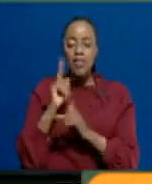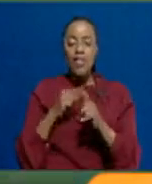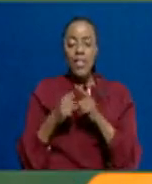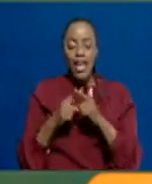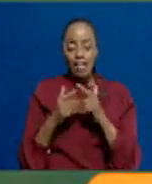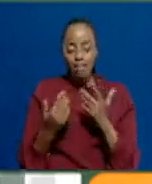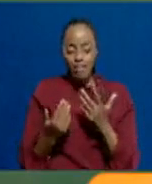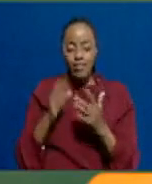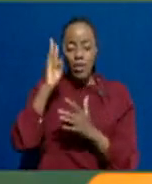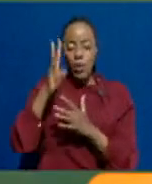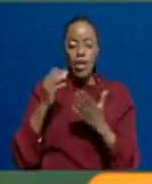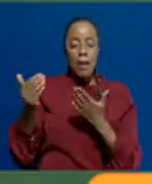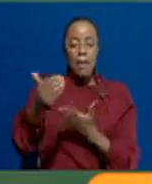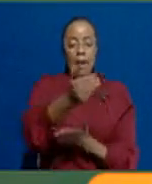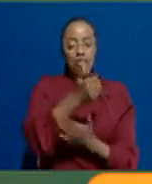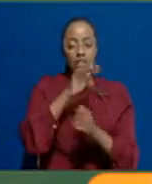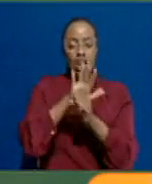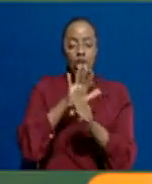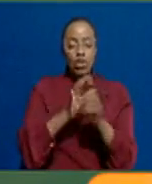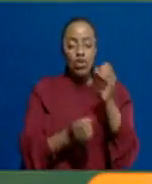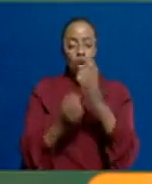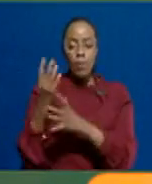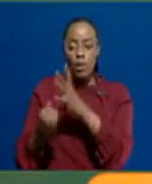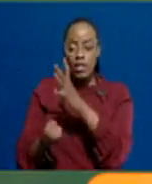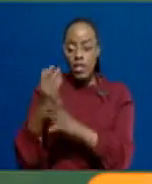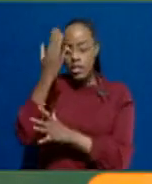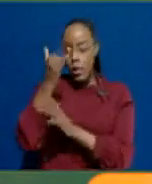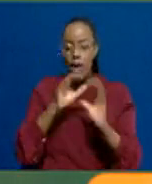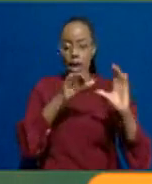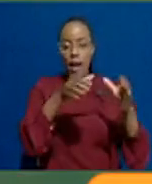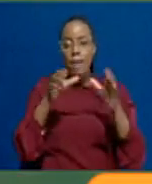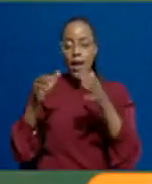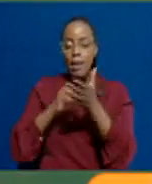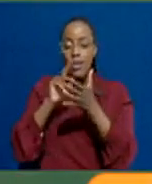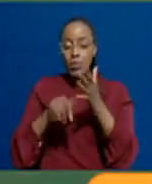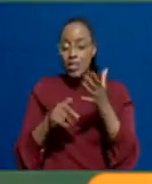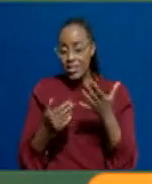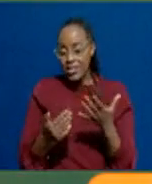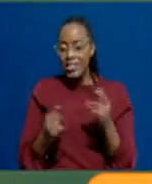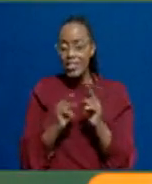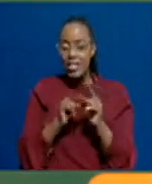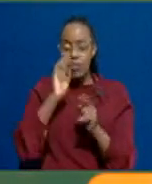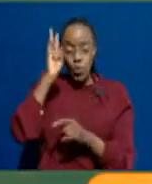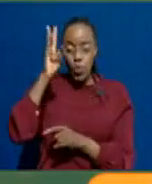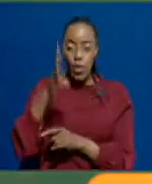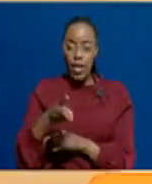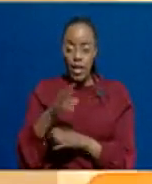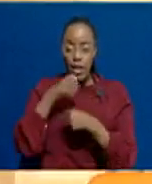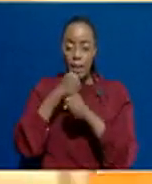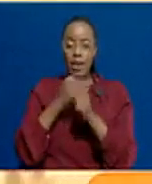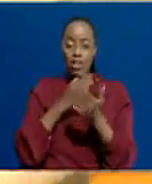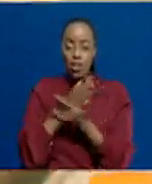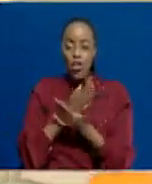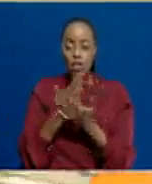to mobilize quite a lot of production, because companies, what it means basically, are going to make sure